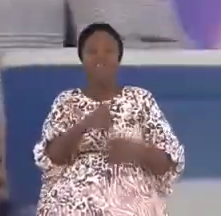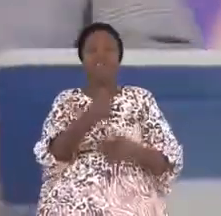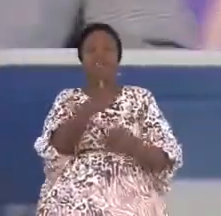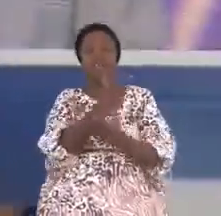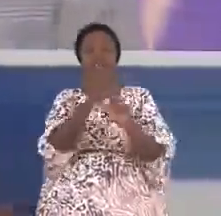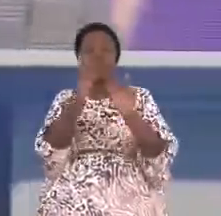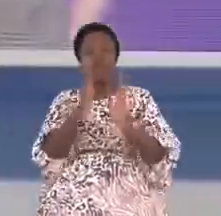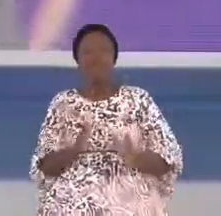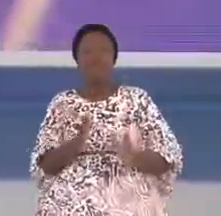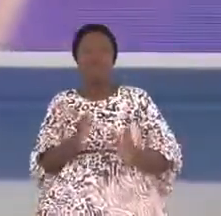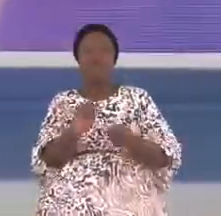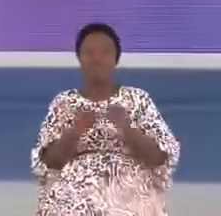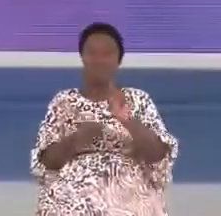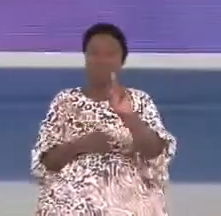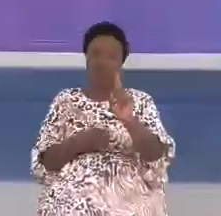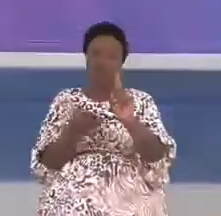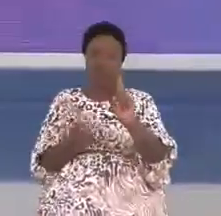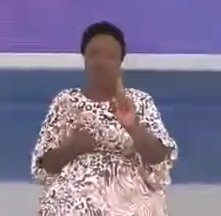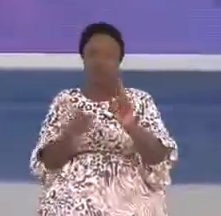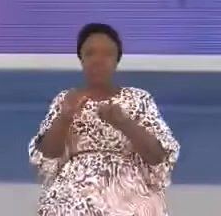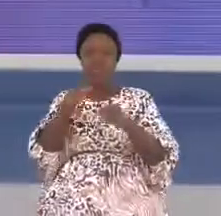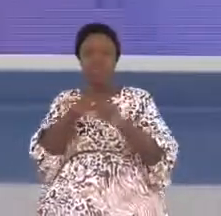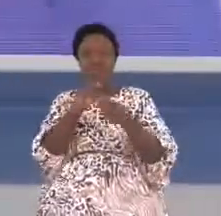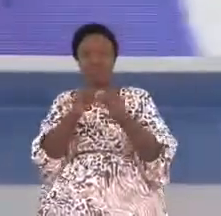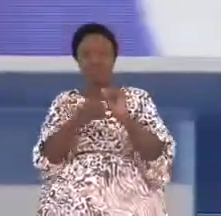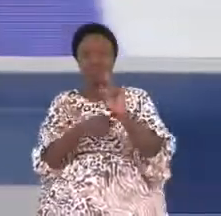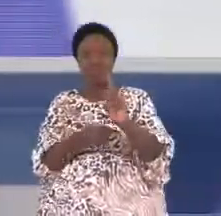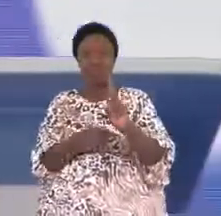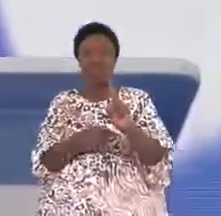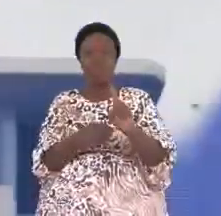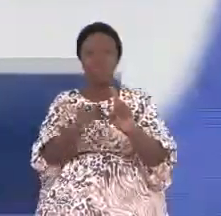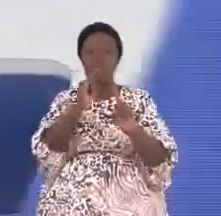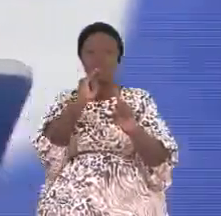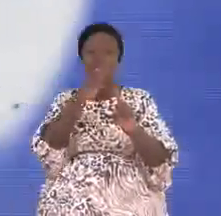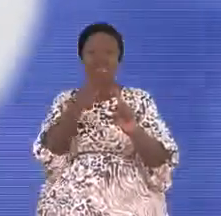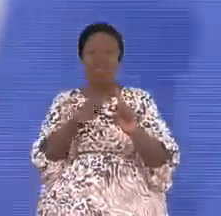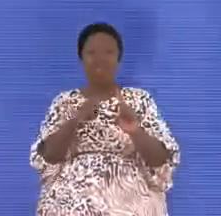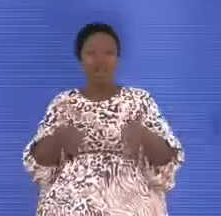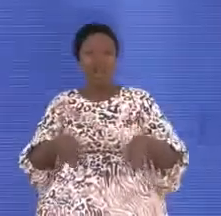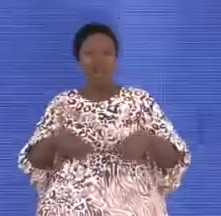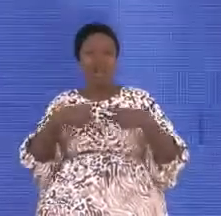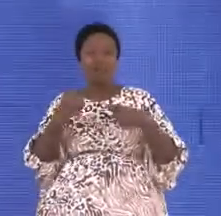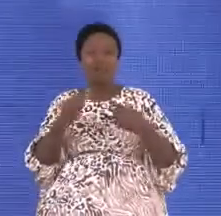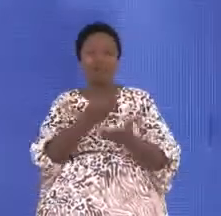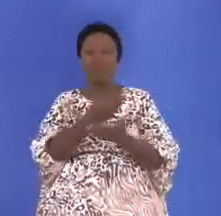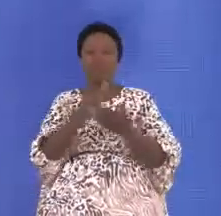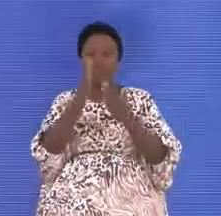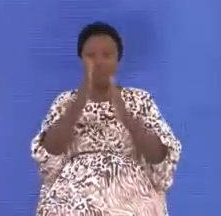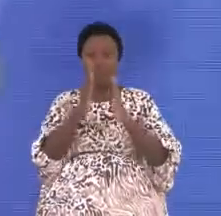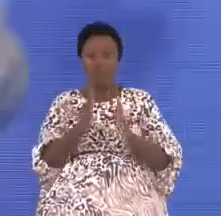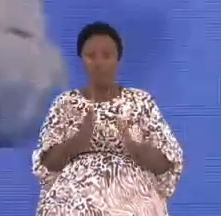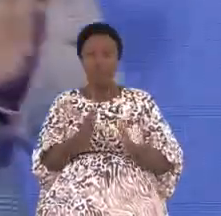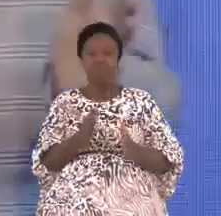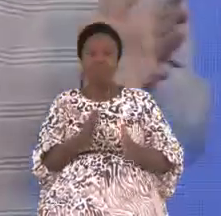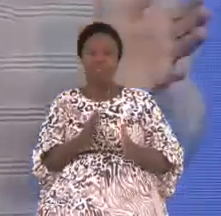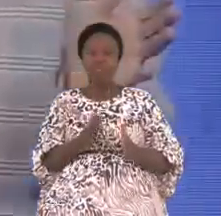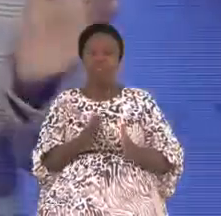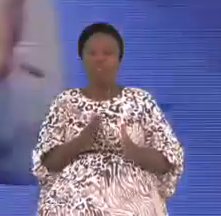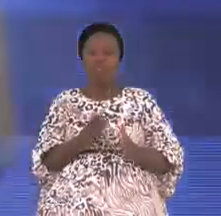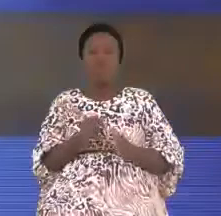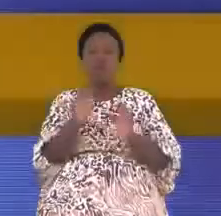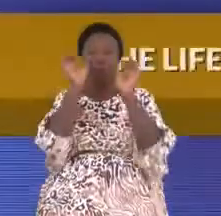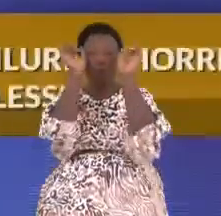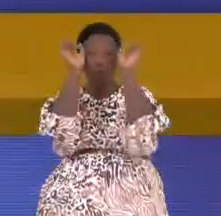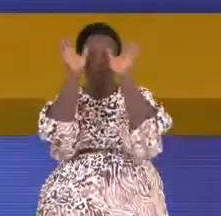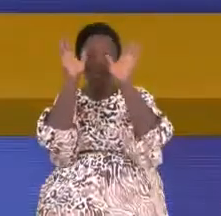at number one there in number one is the life of failure in horrible